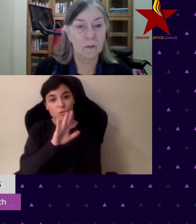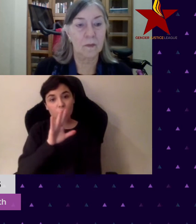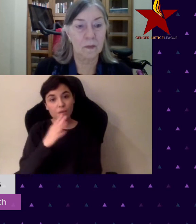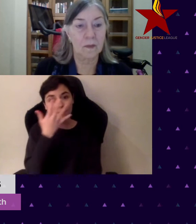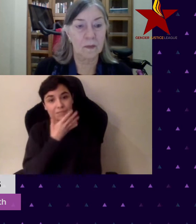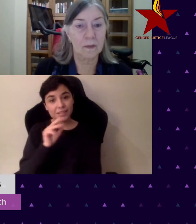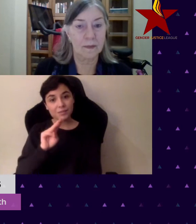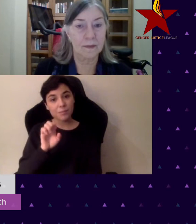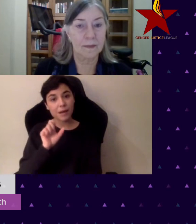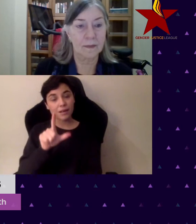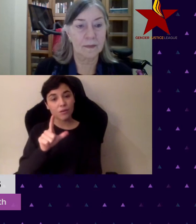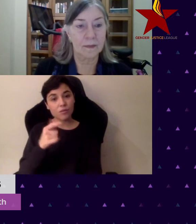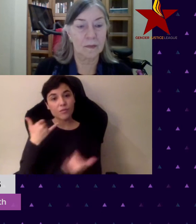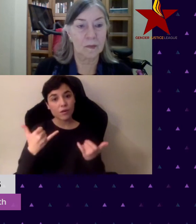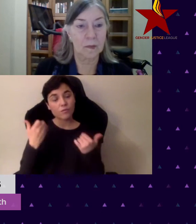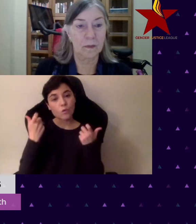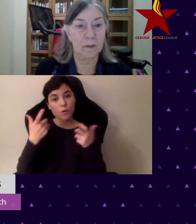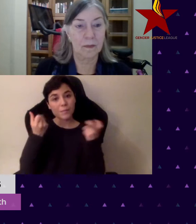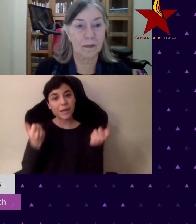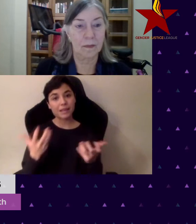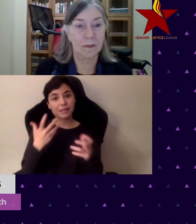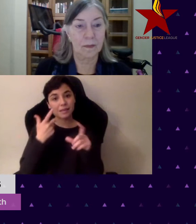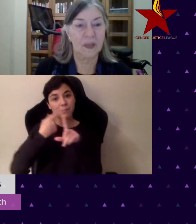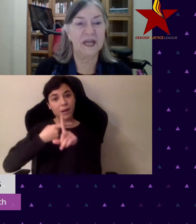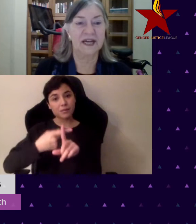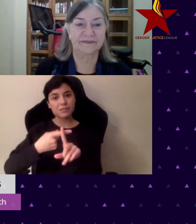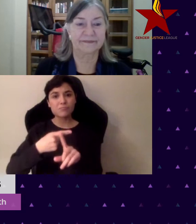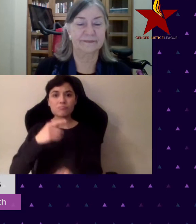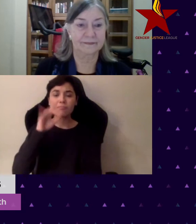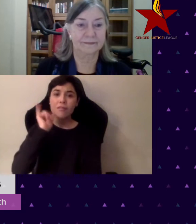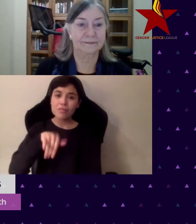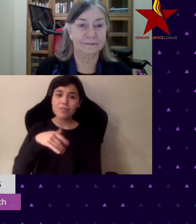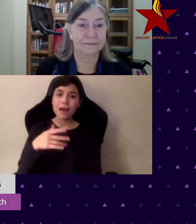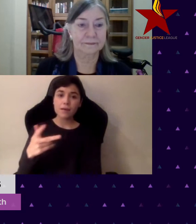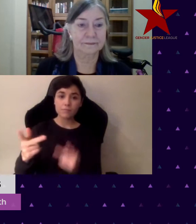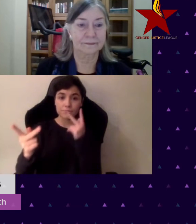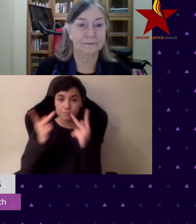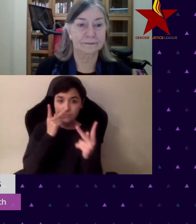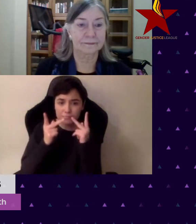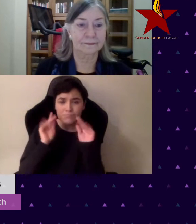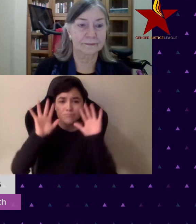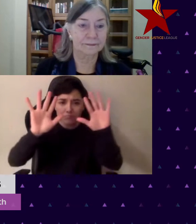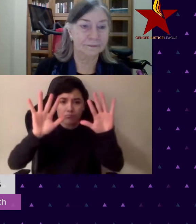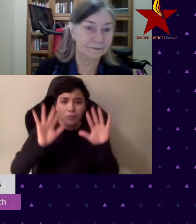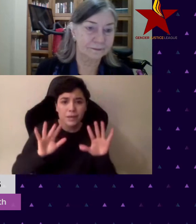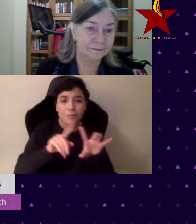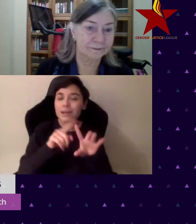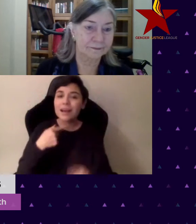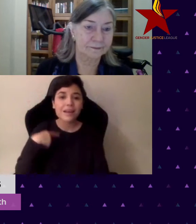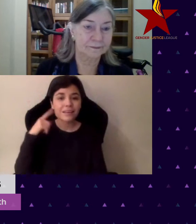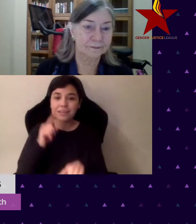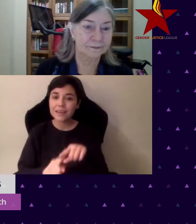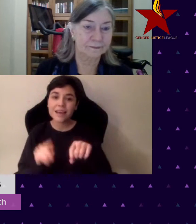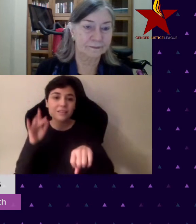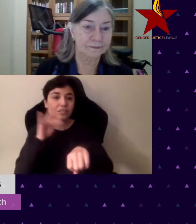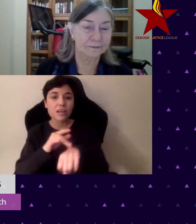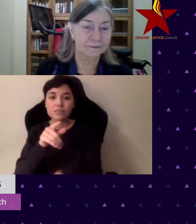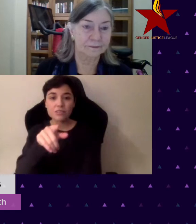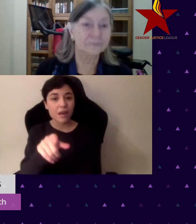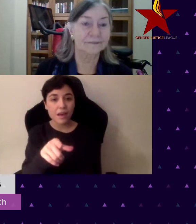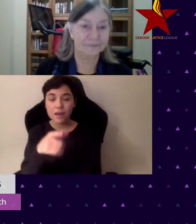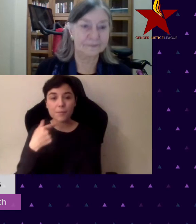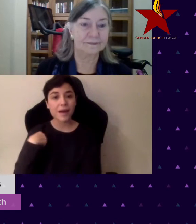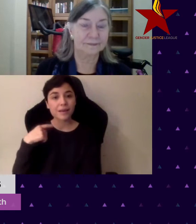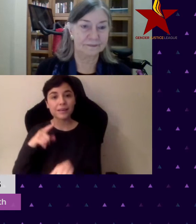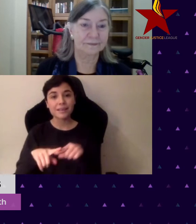Like I can see people, but I can't touch them. I can't watch them. I can't see how they're feeling, if that makes